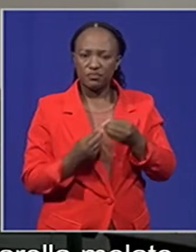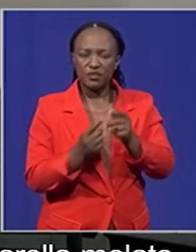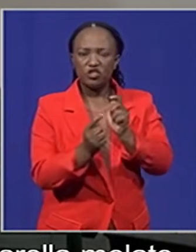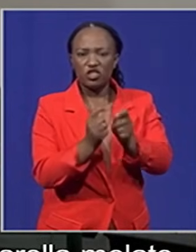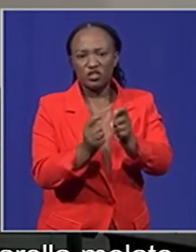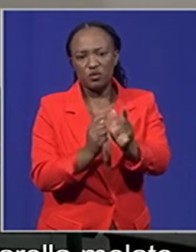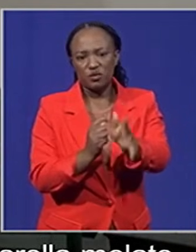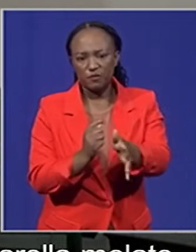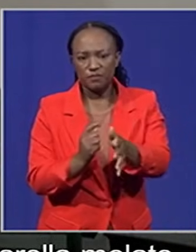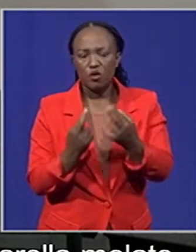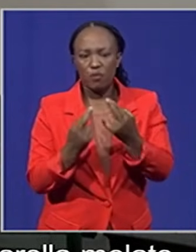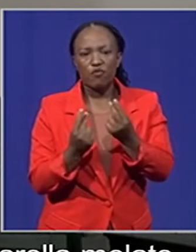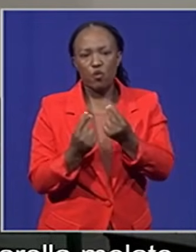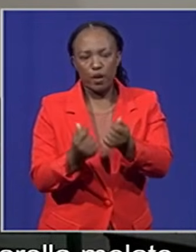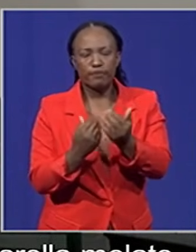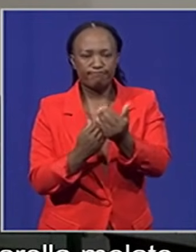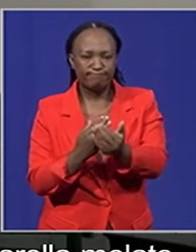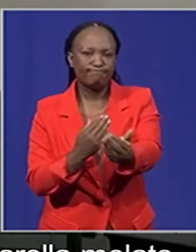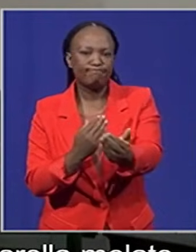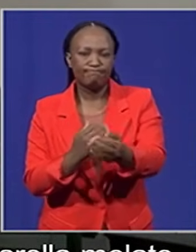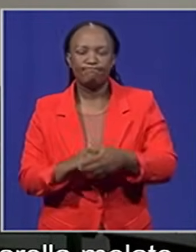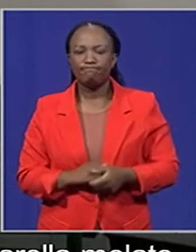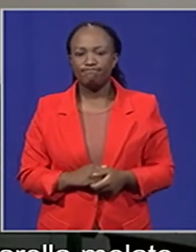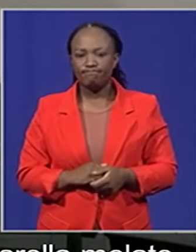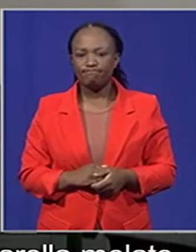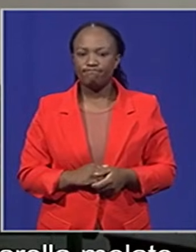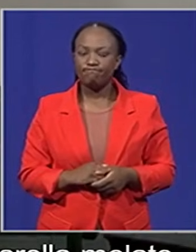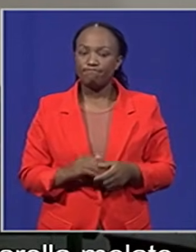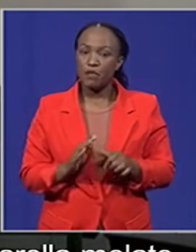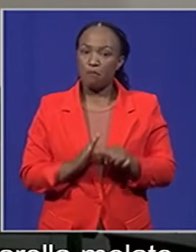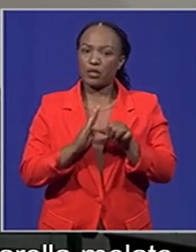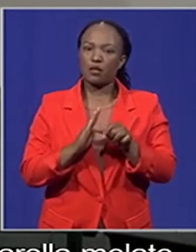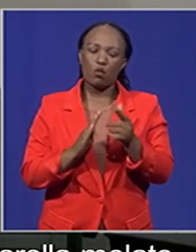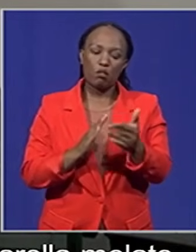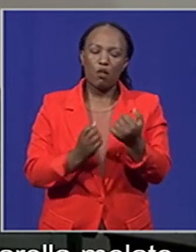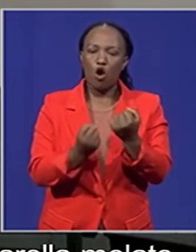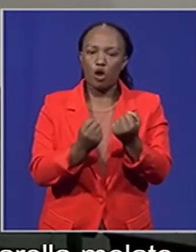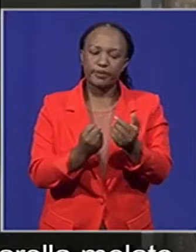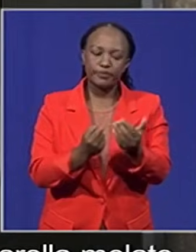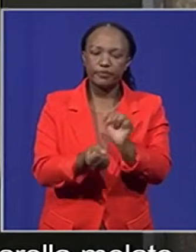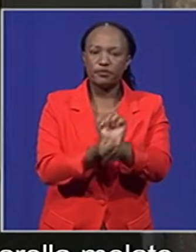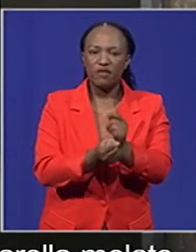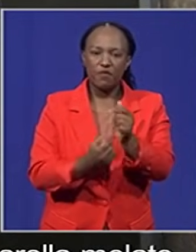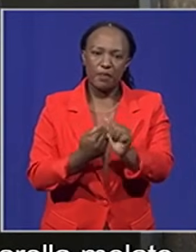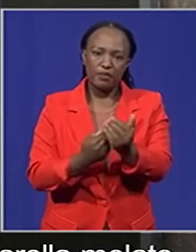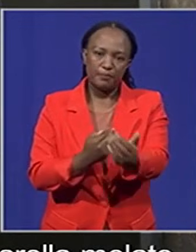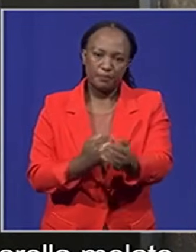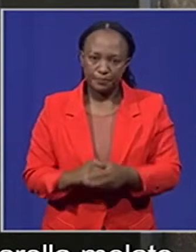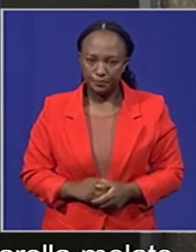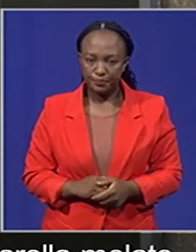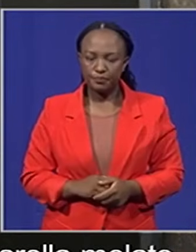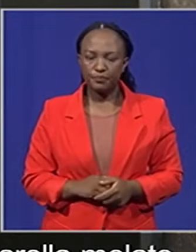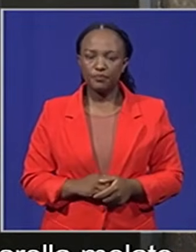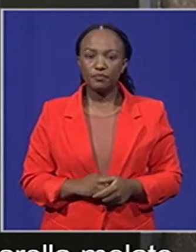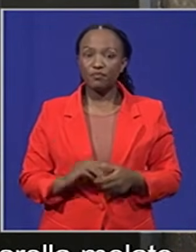courts hopefully will move quicker, and there will be key enrollments that will be happening in the next couple of months as well. Bathoi o tswa